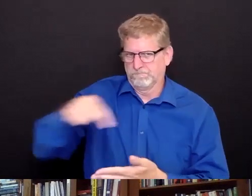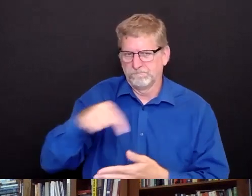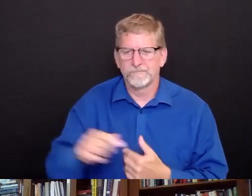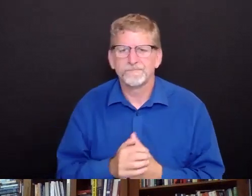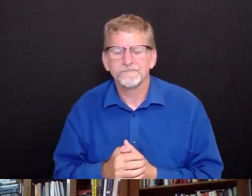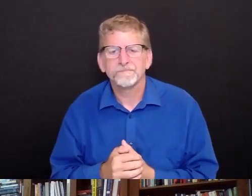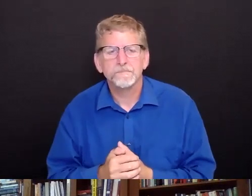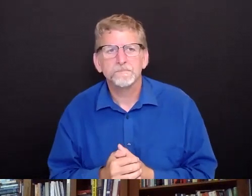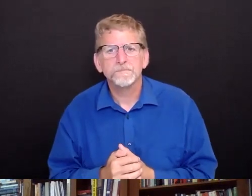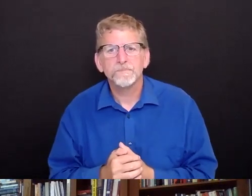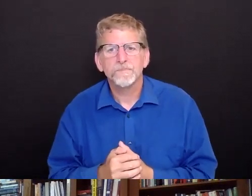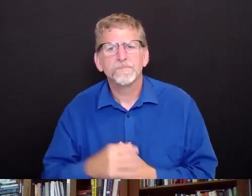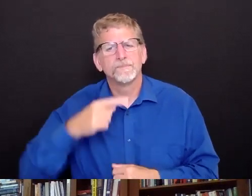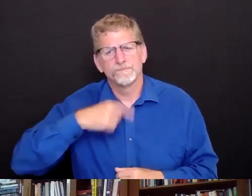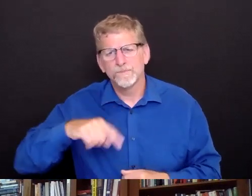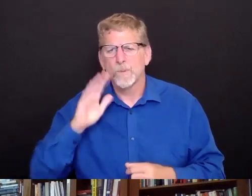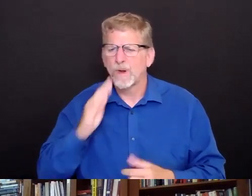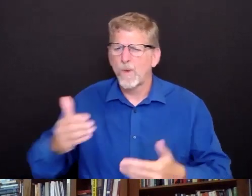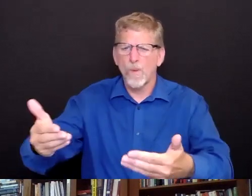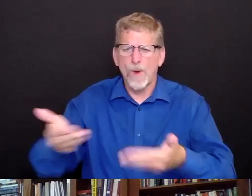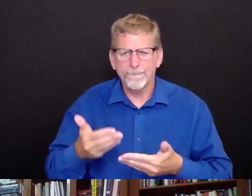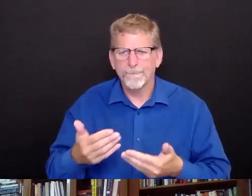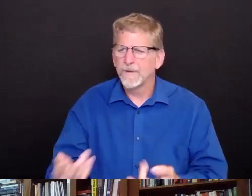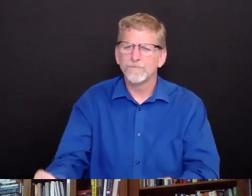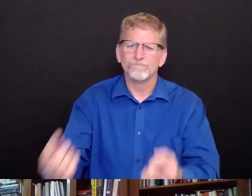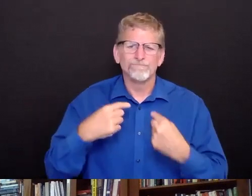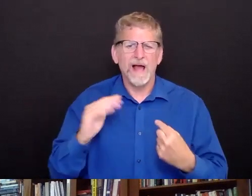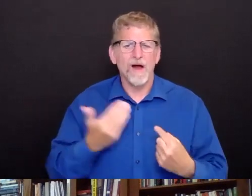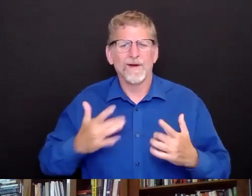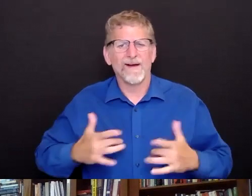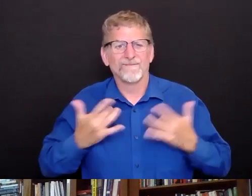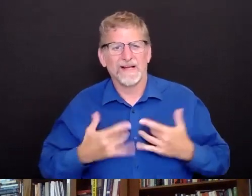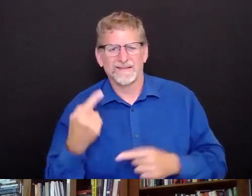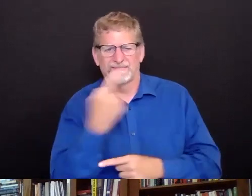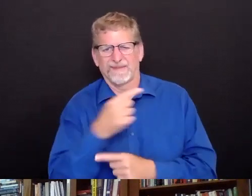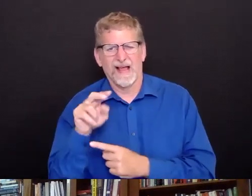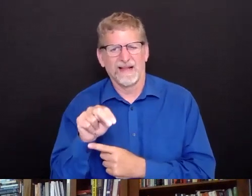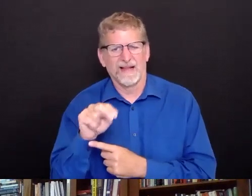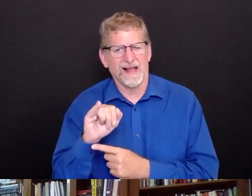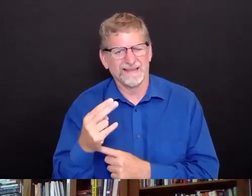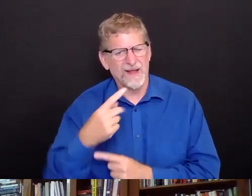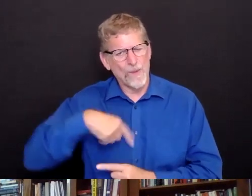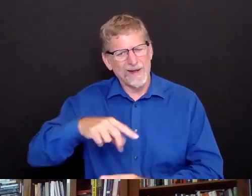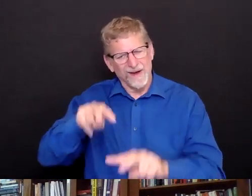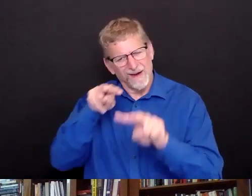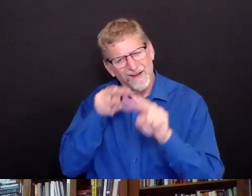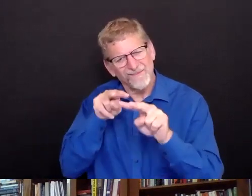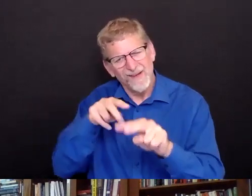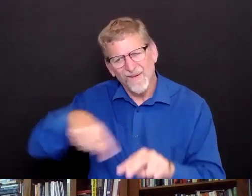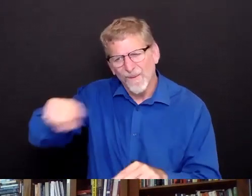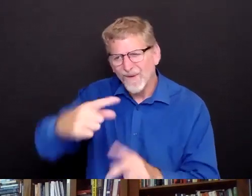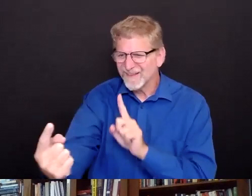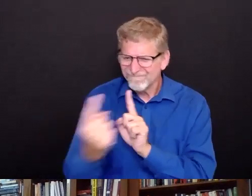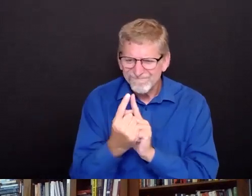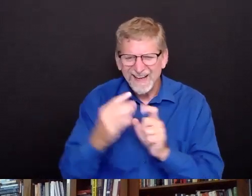events at NIH. And we look forward to the day when we actually welcome you in person. And thank you